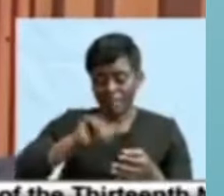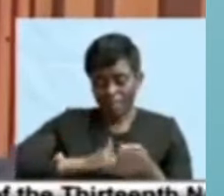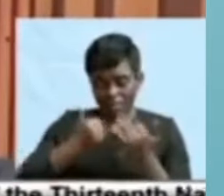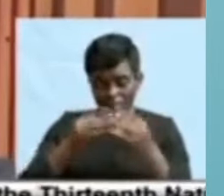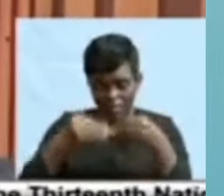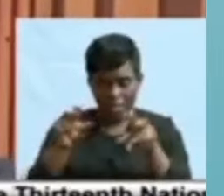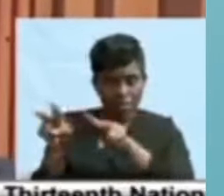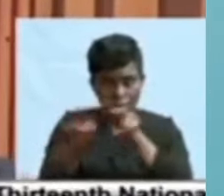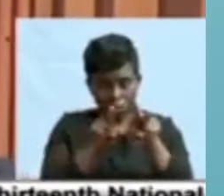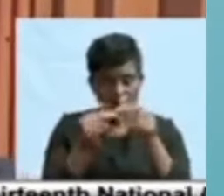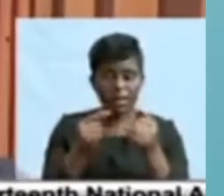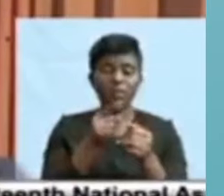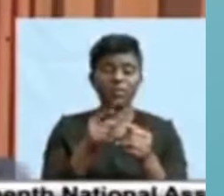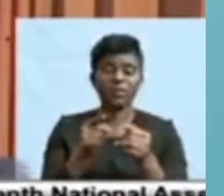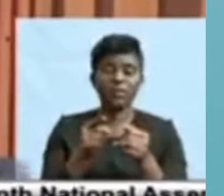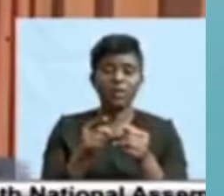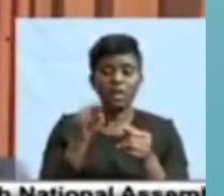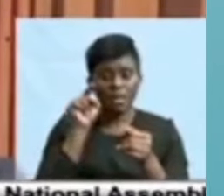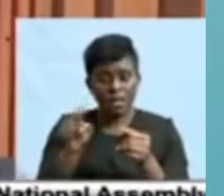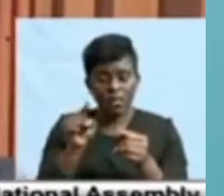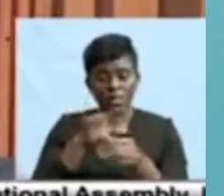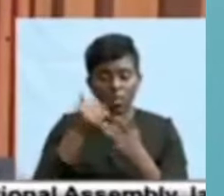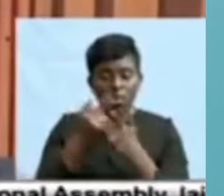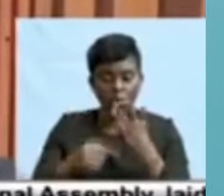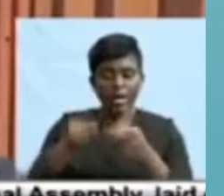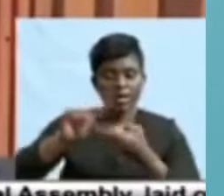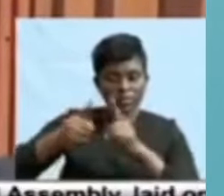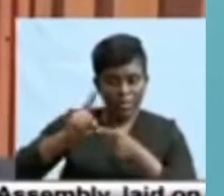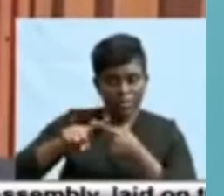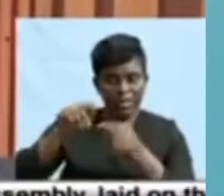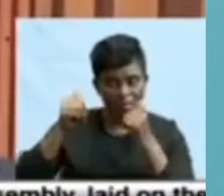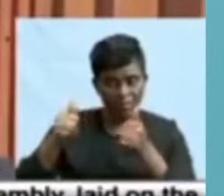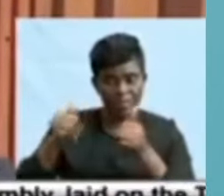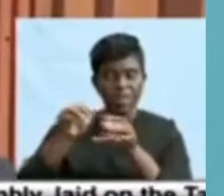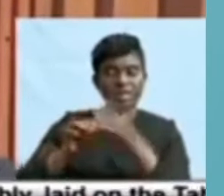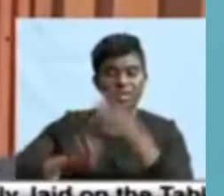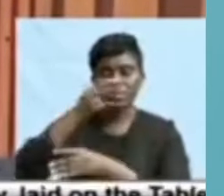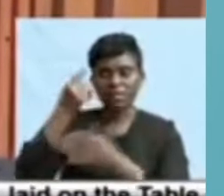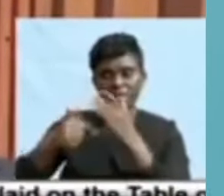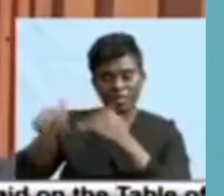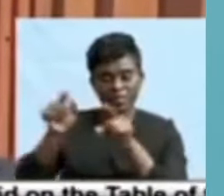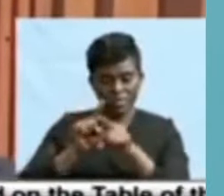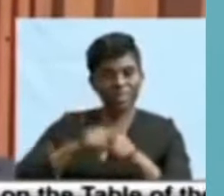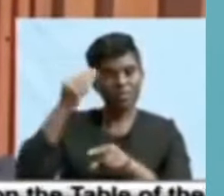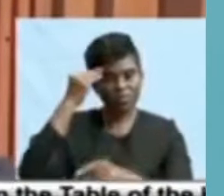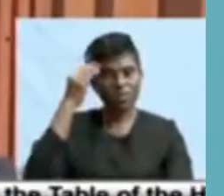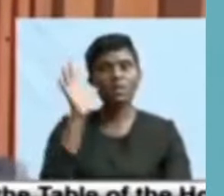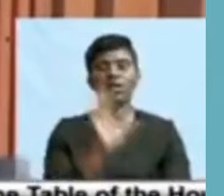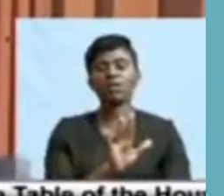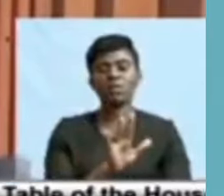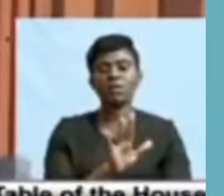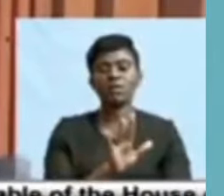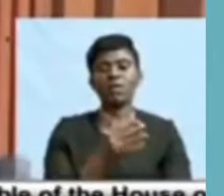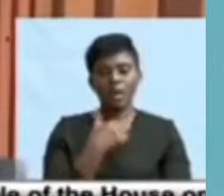provide oversight on the privileged colleagues in the executive, they should equally bear in mind